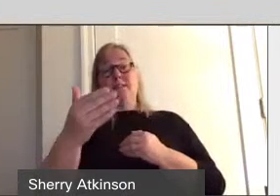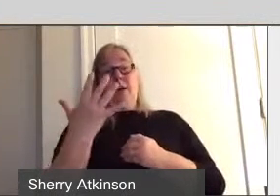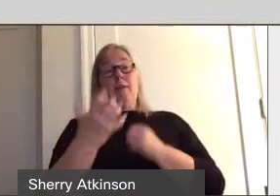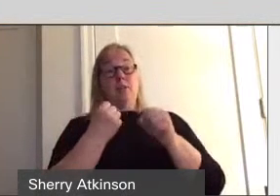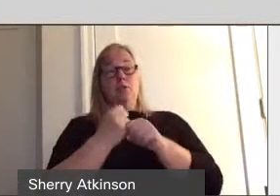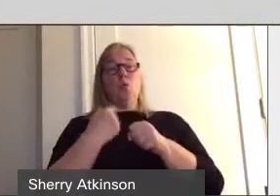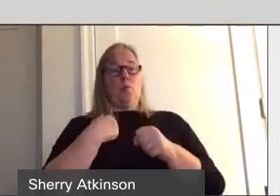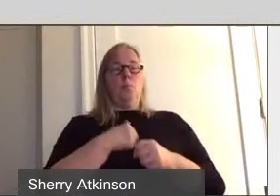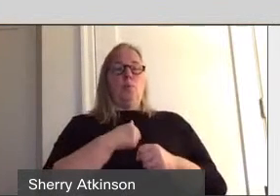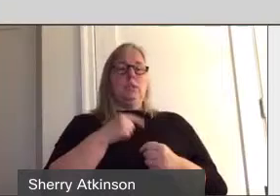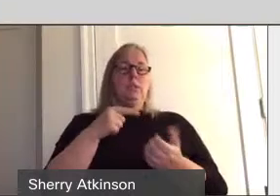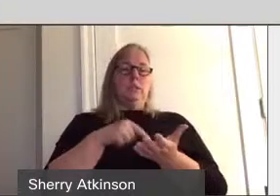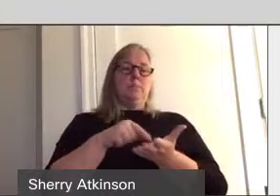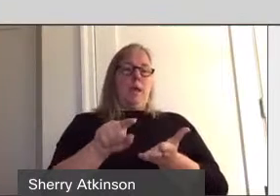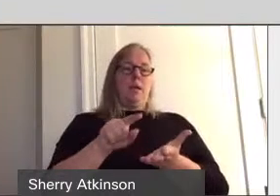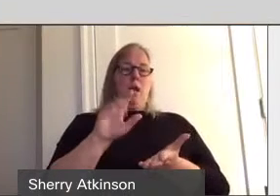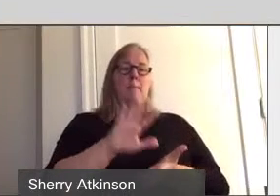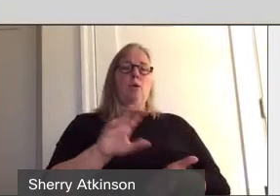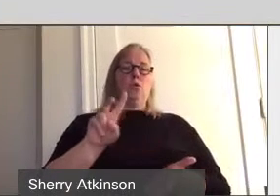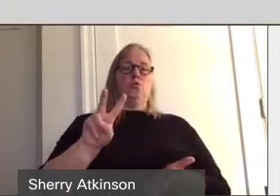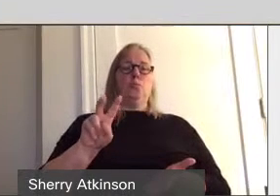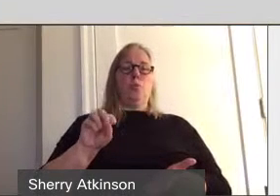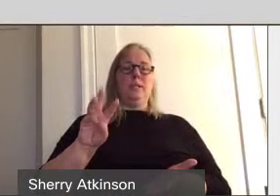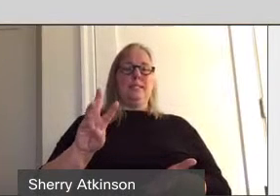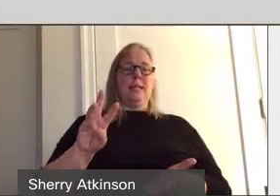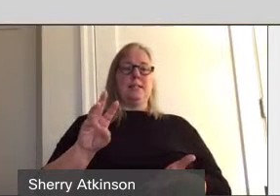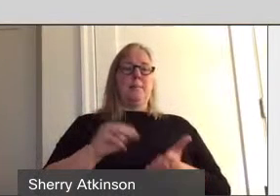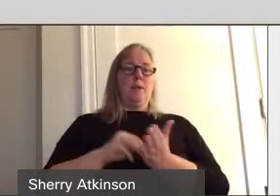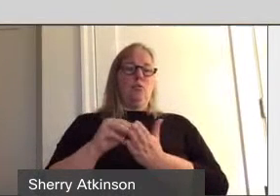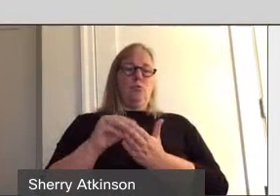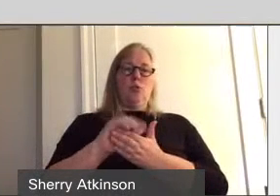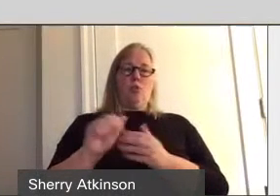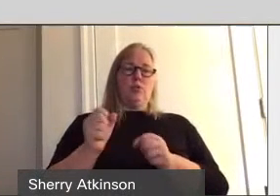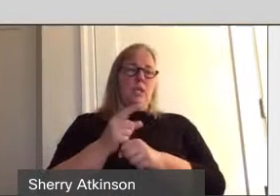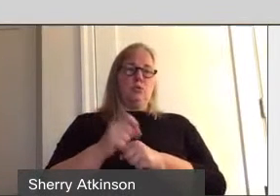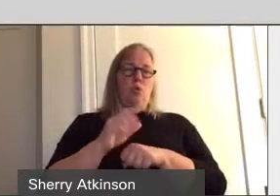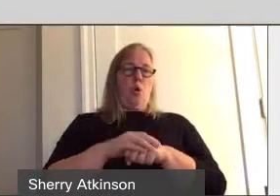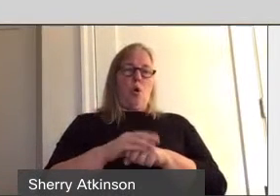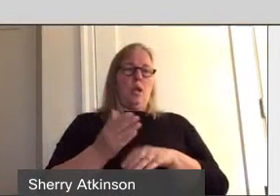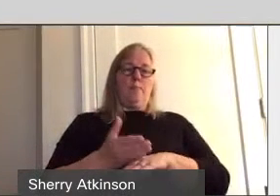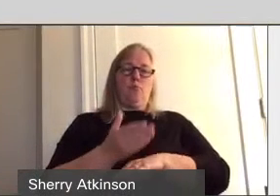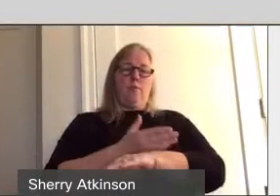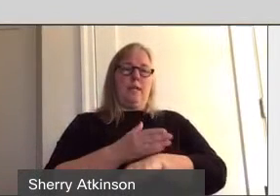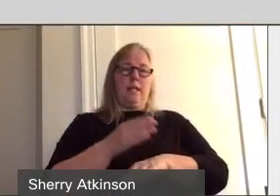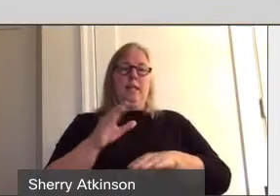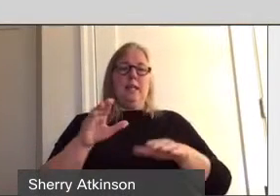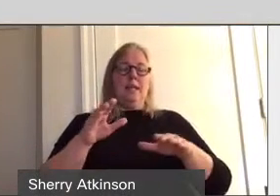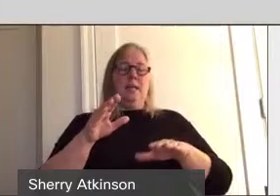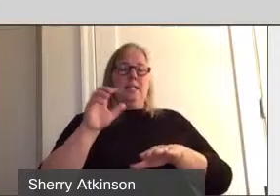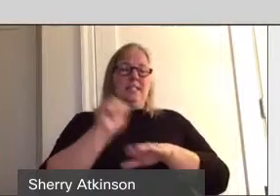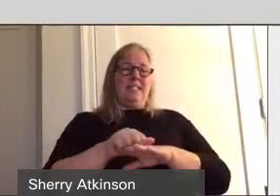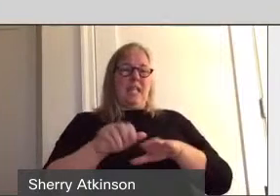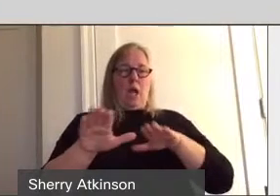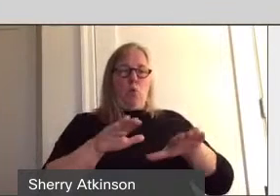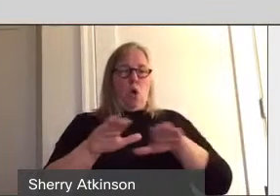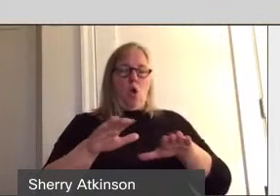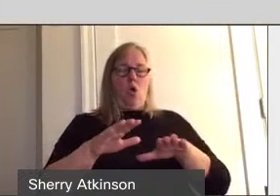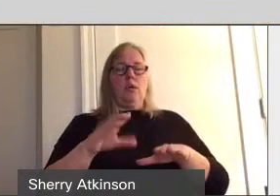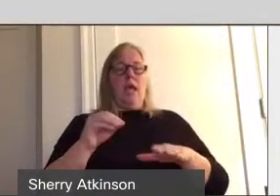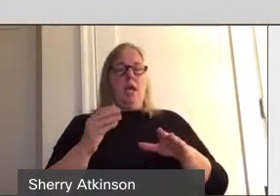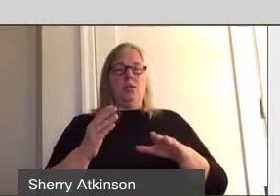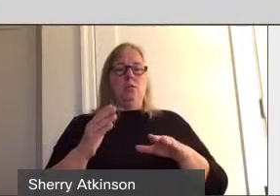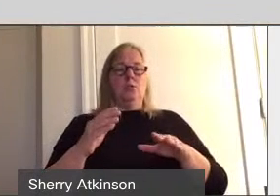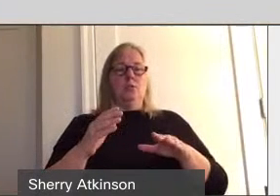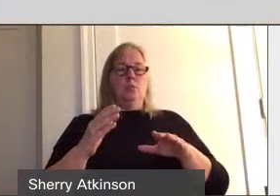million per year on those sidewalk and crosswalk and some traffic signal improvements. The